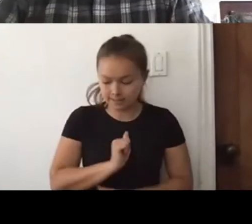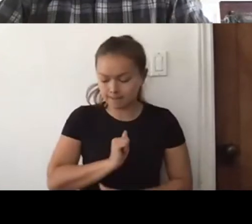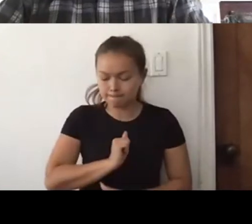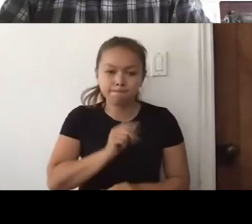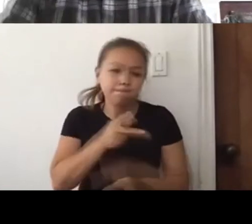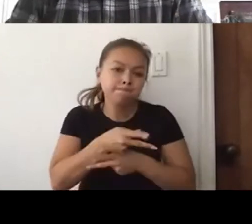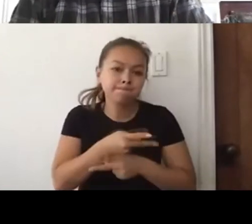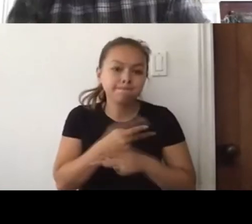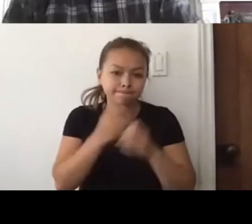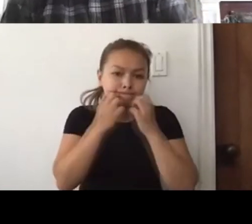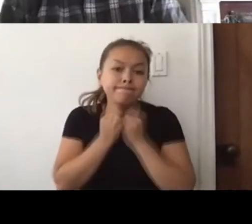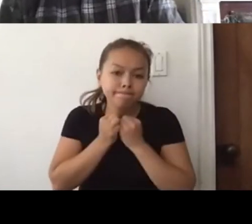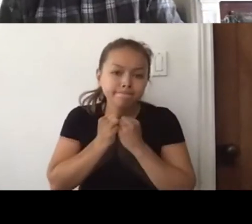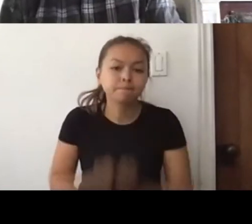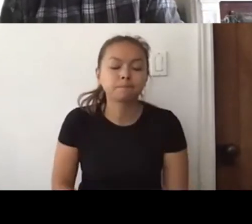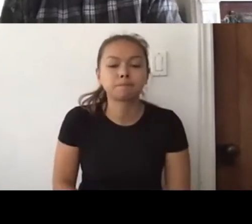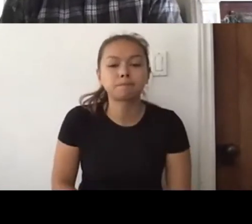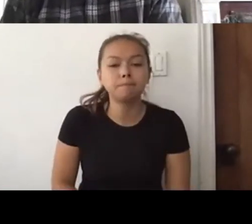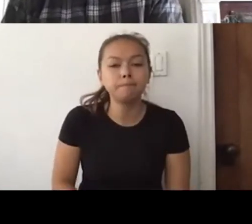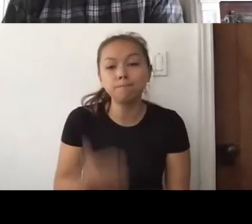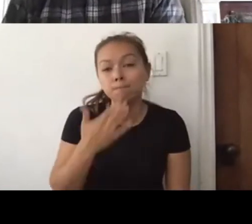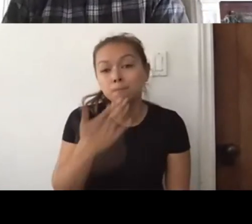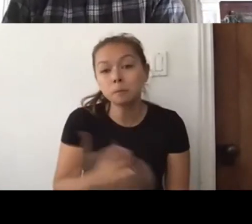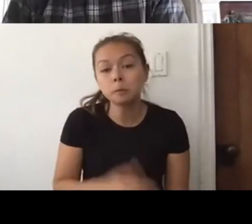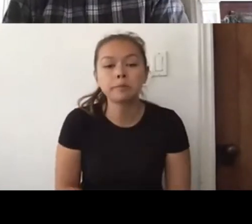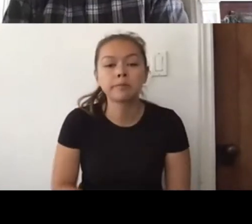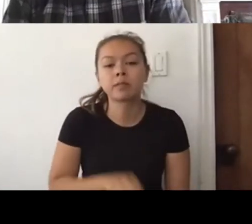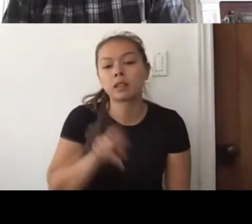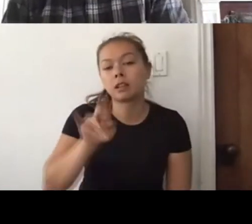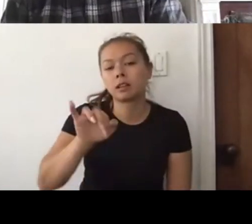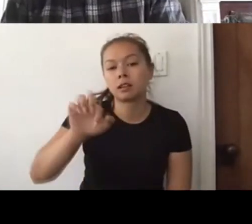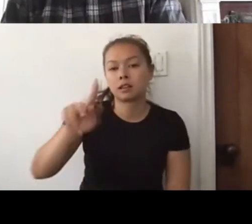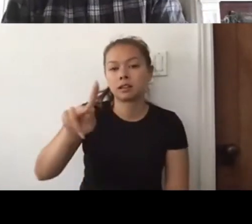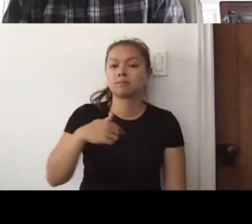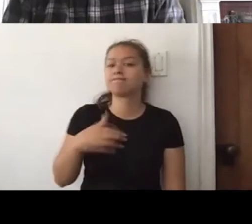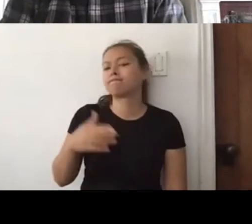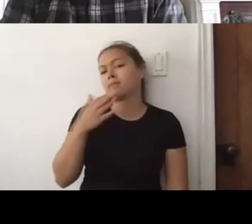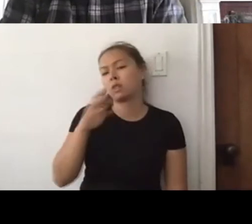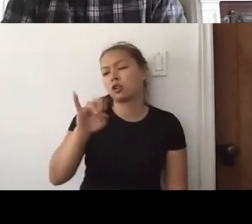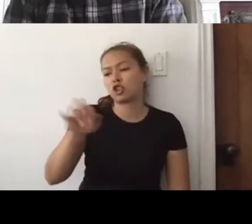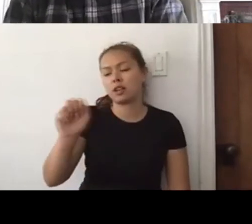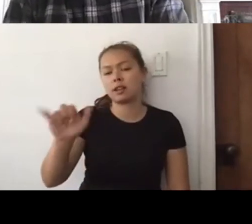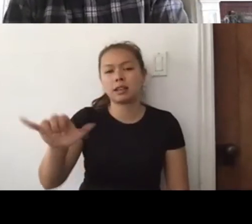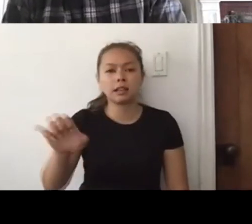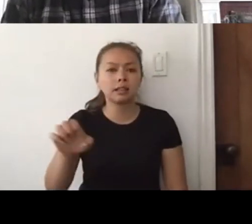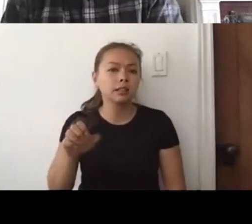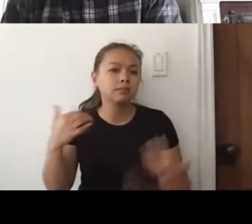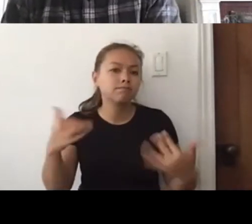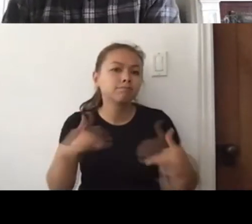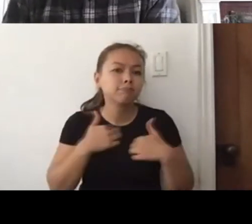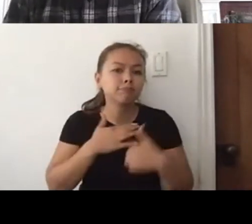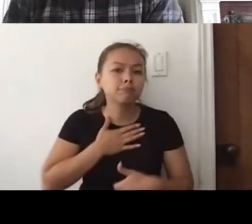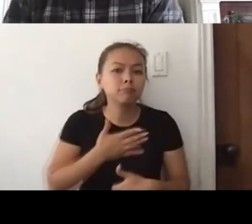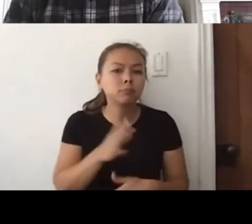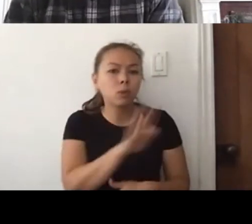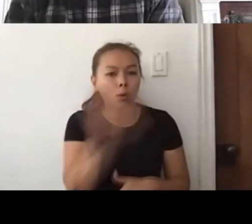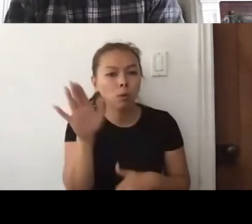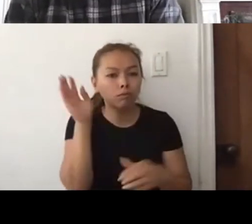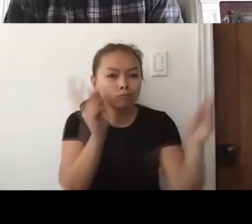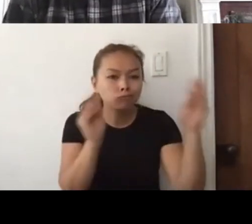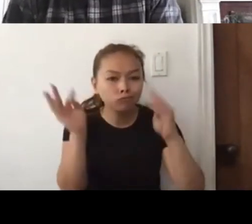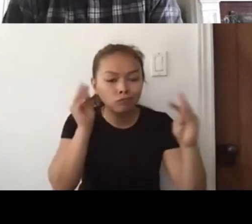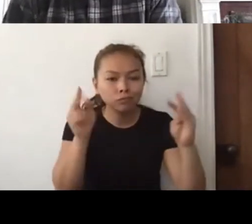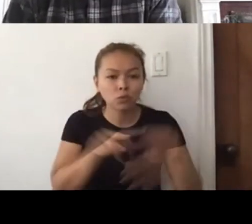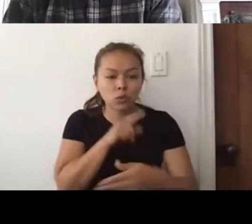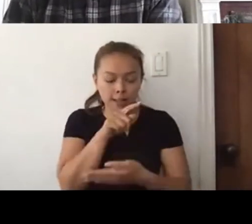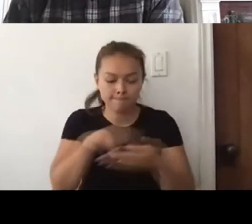Thanks so much, Jay. I appreciate everyone's thoughts and critical analysis of what self-care and community care can